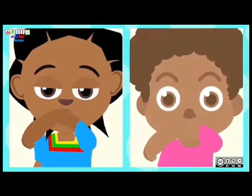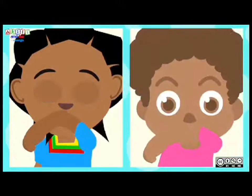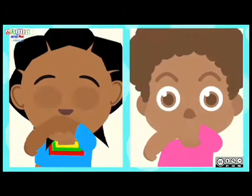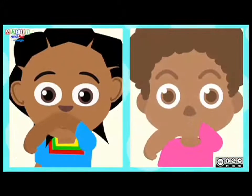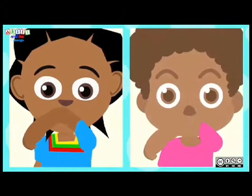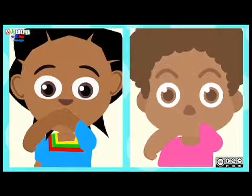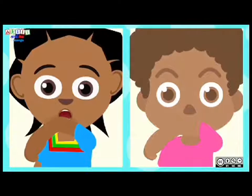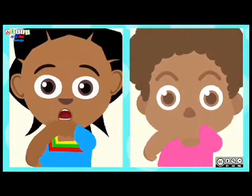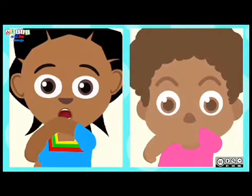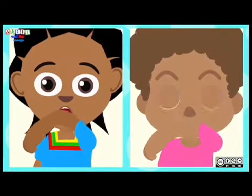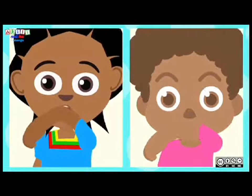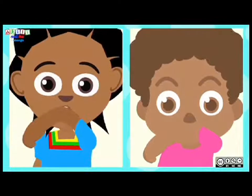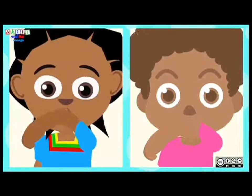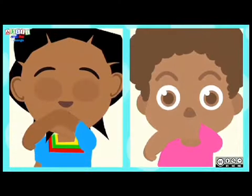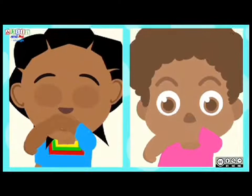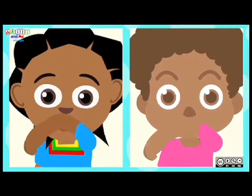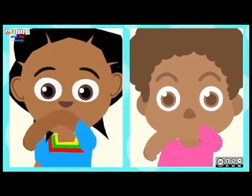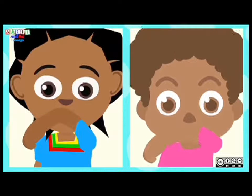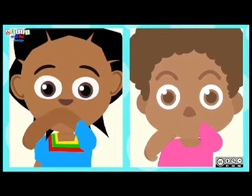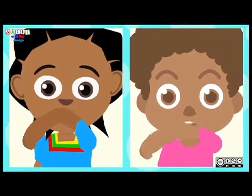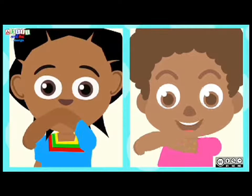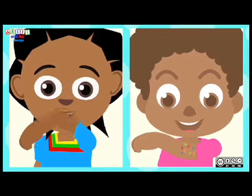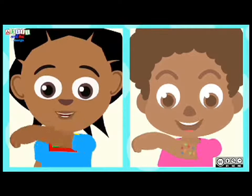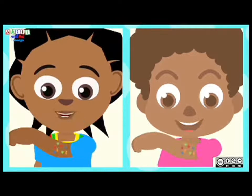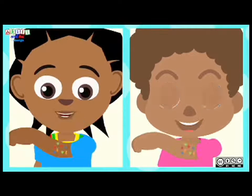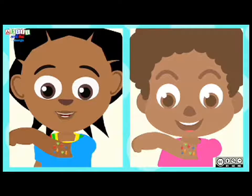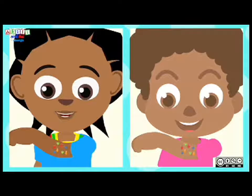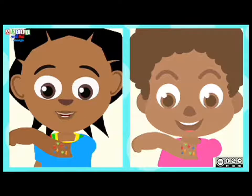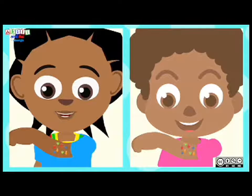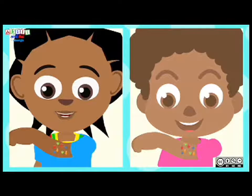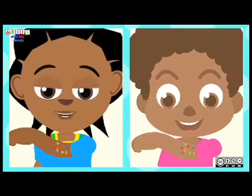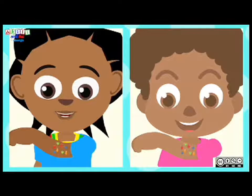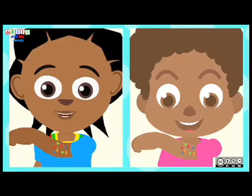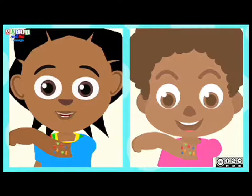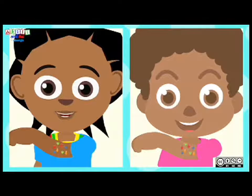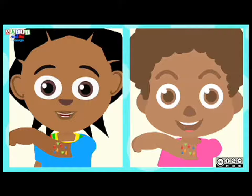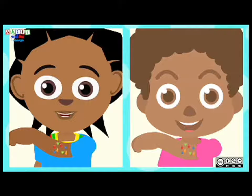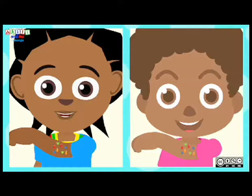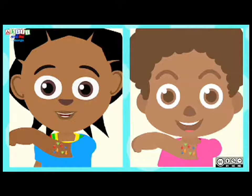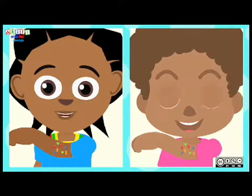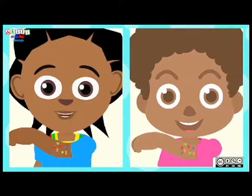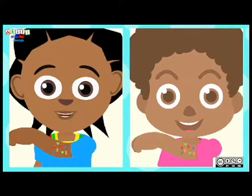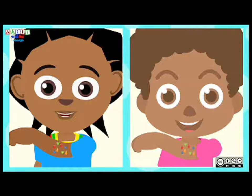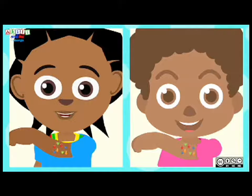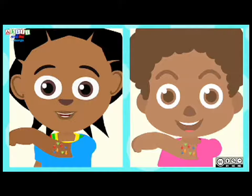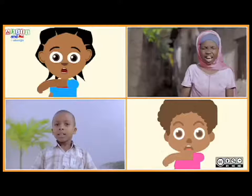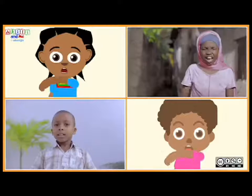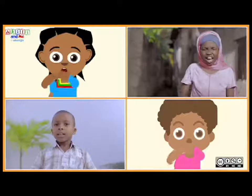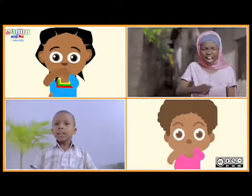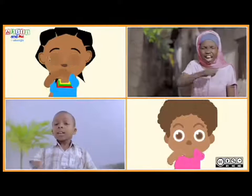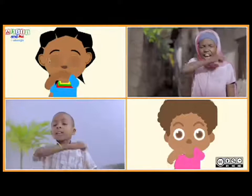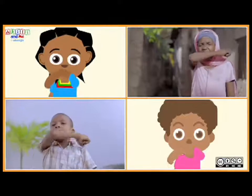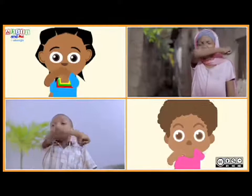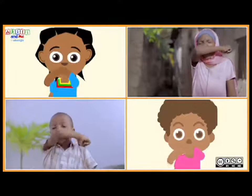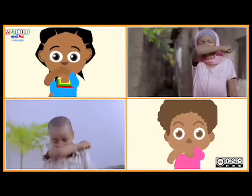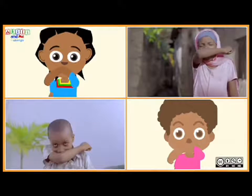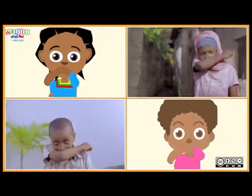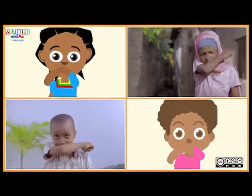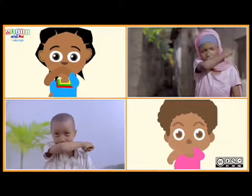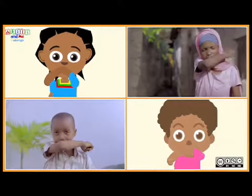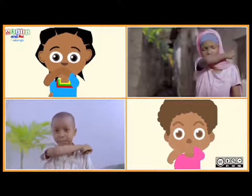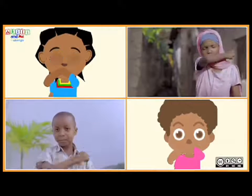you want to cough, do it in your elbow. Let's